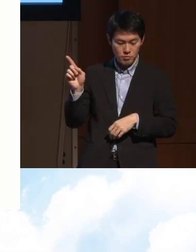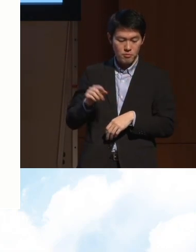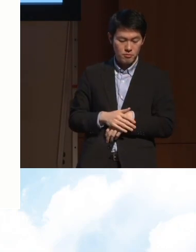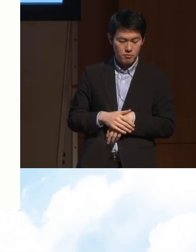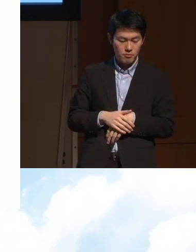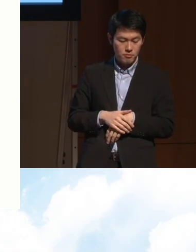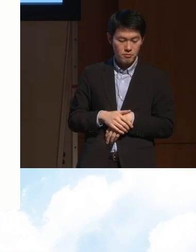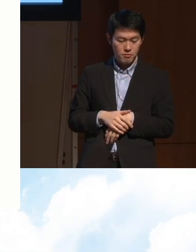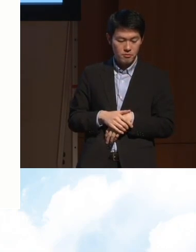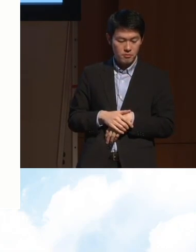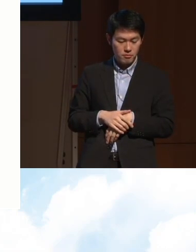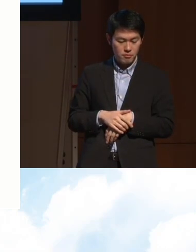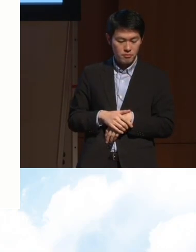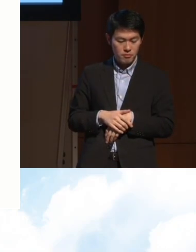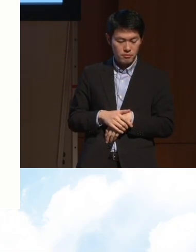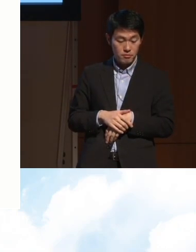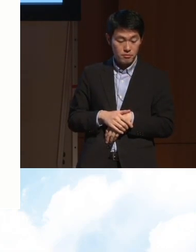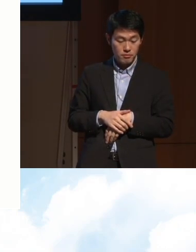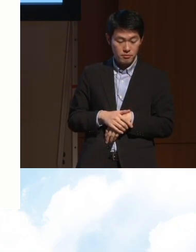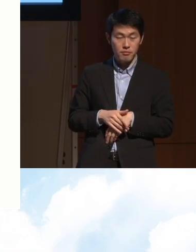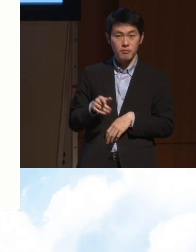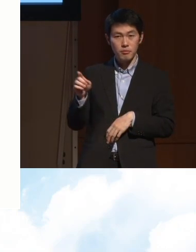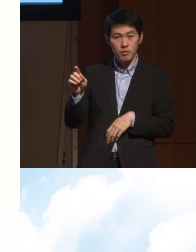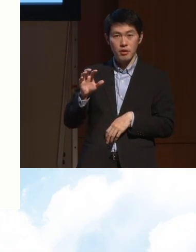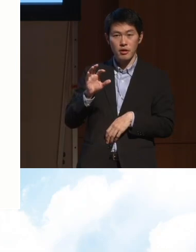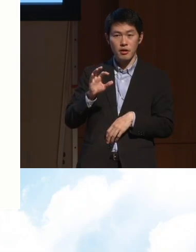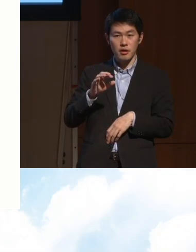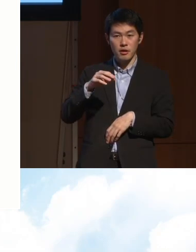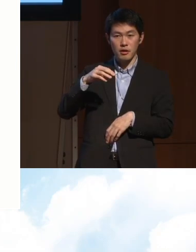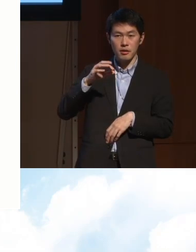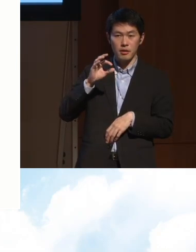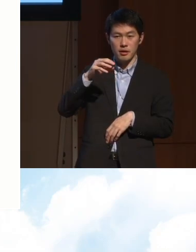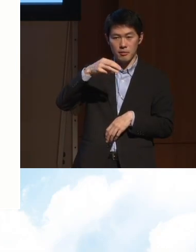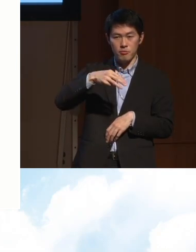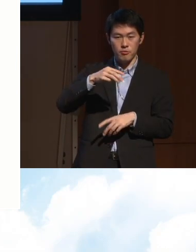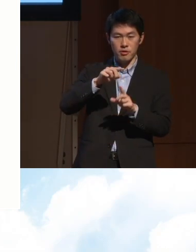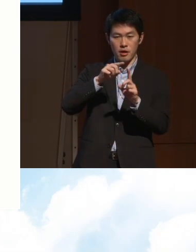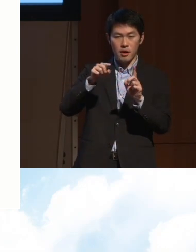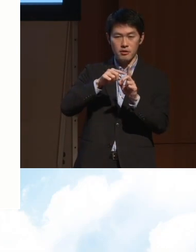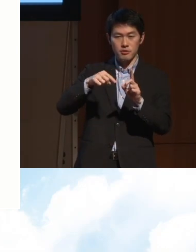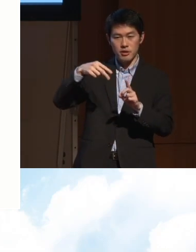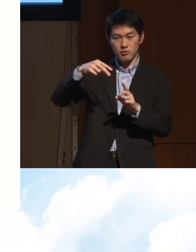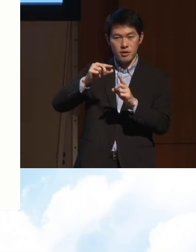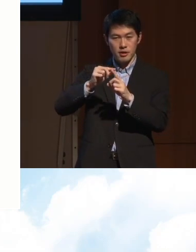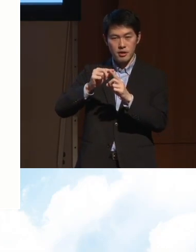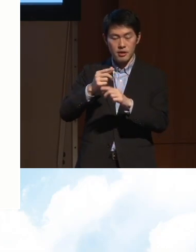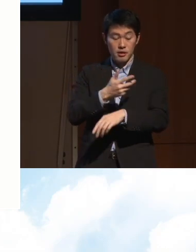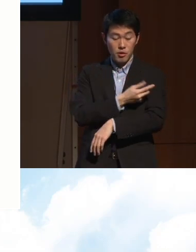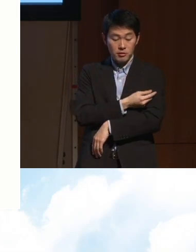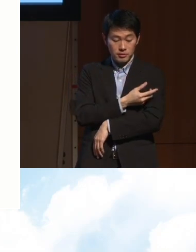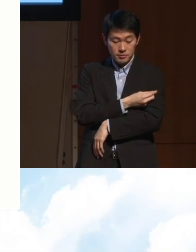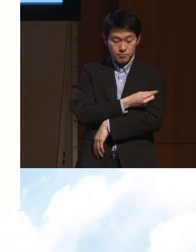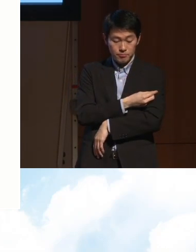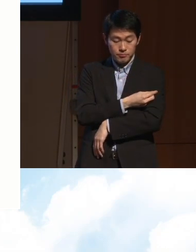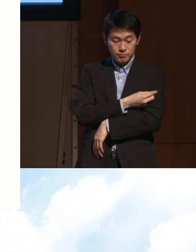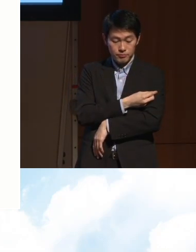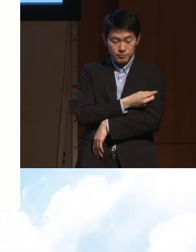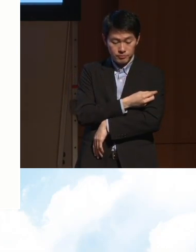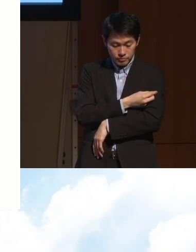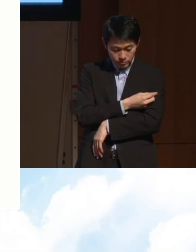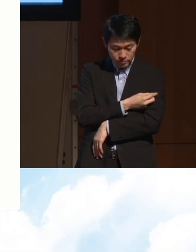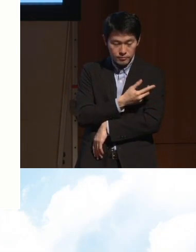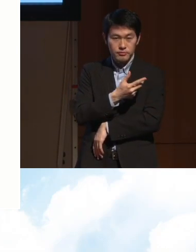RNA vaccines aided with this immunogen are expected to prompt and sustainable antibody responses